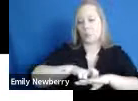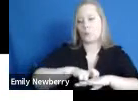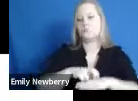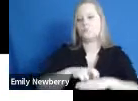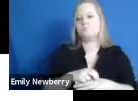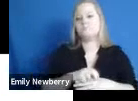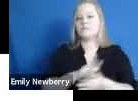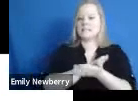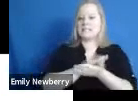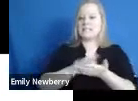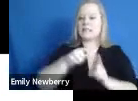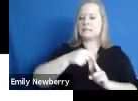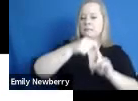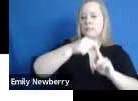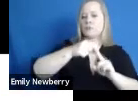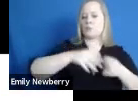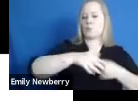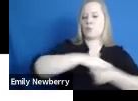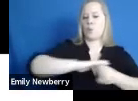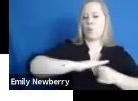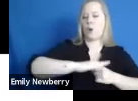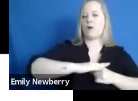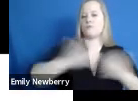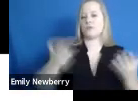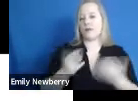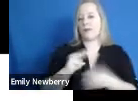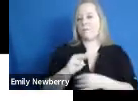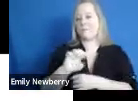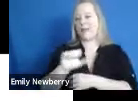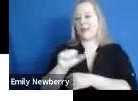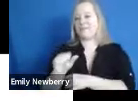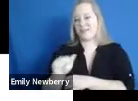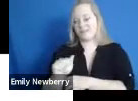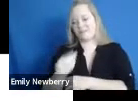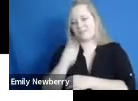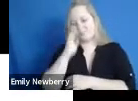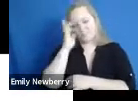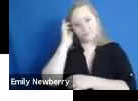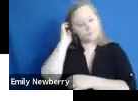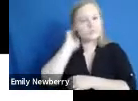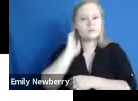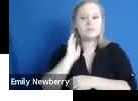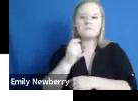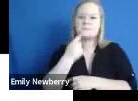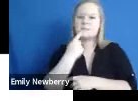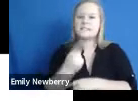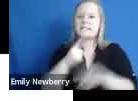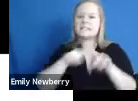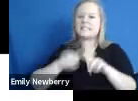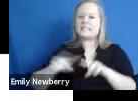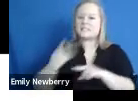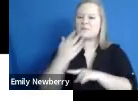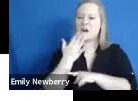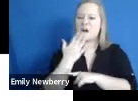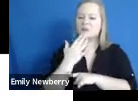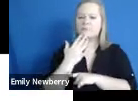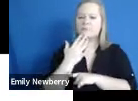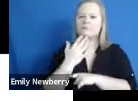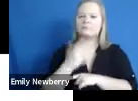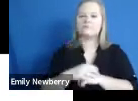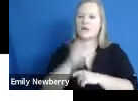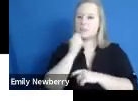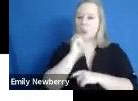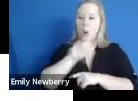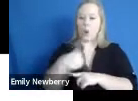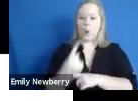specialty crop for up here on this mesa. I mentioned the different colors, and this is in collaboration. It's not just our scientists. We